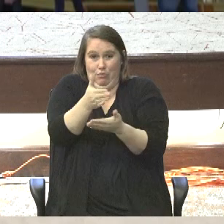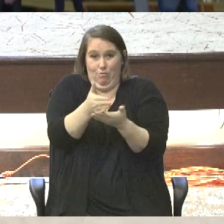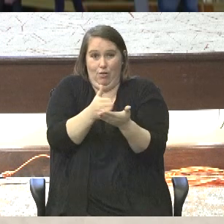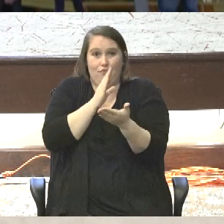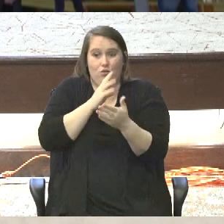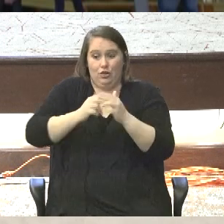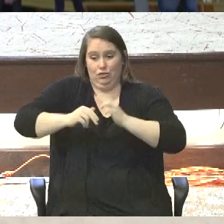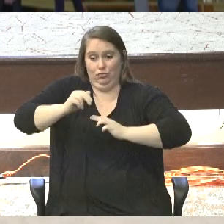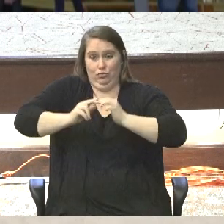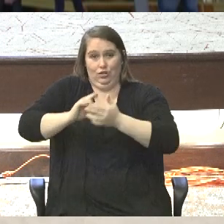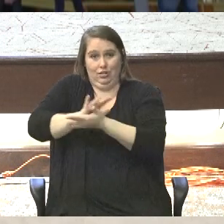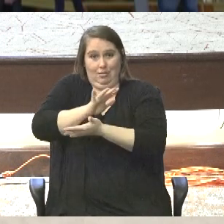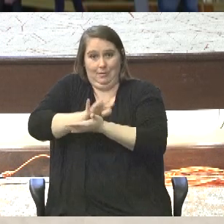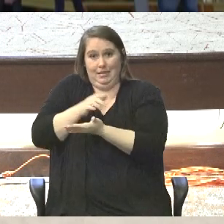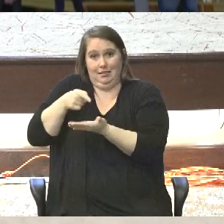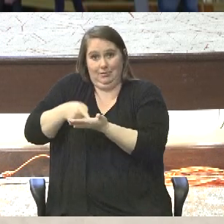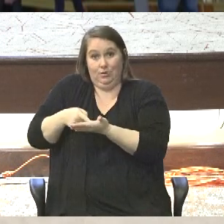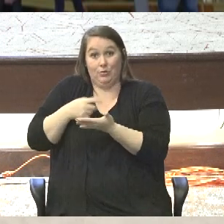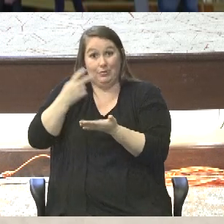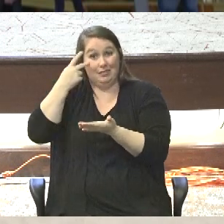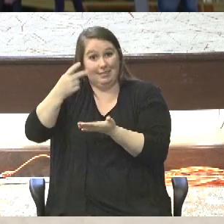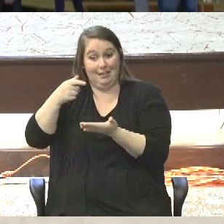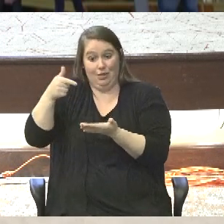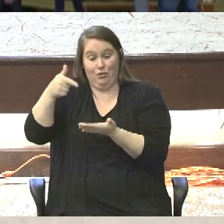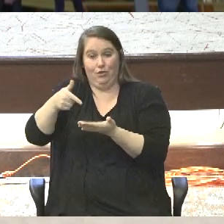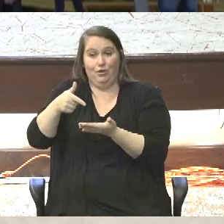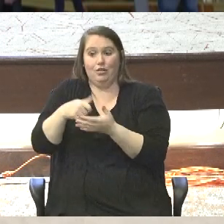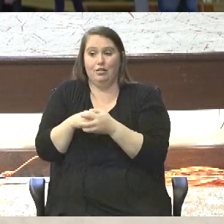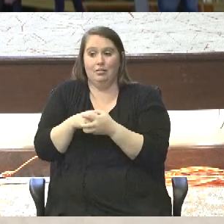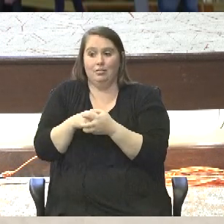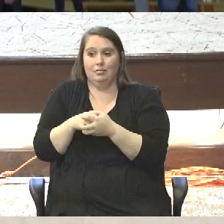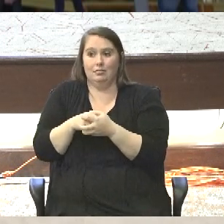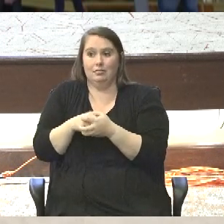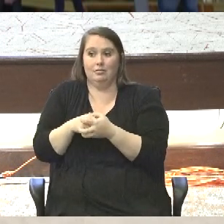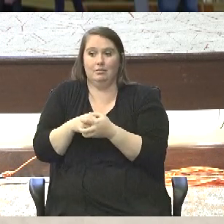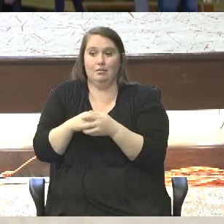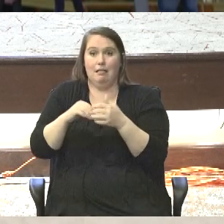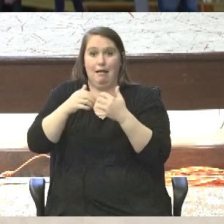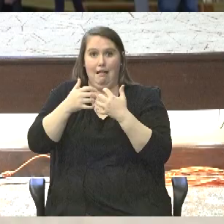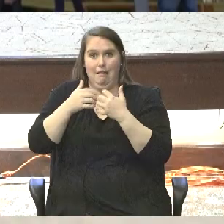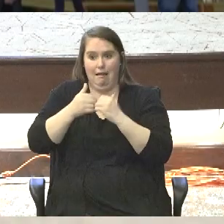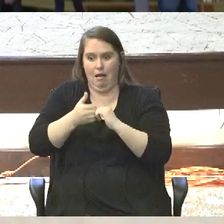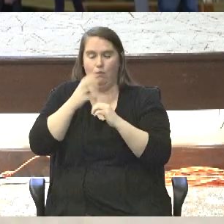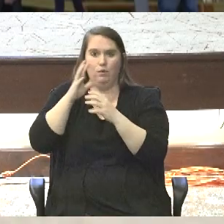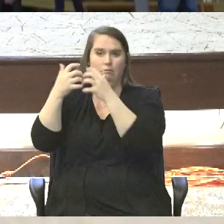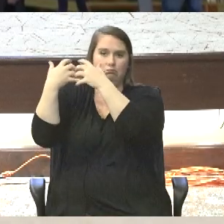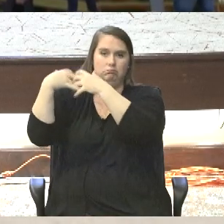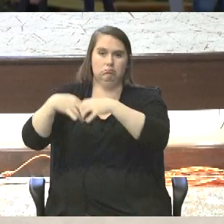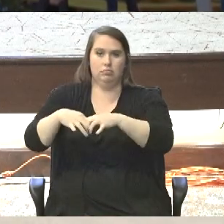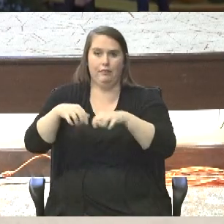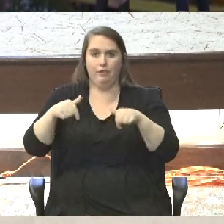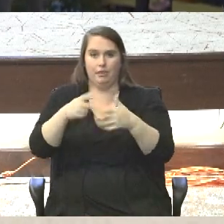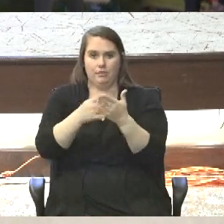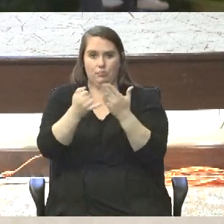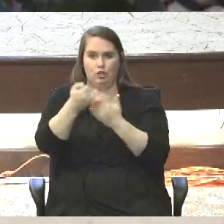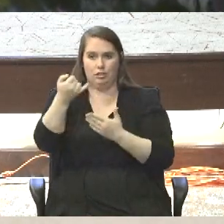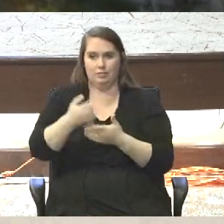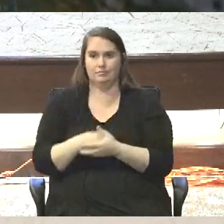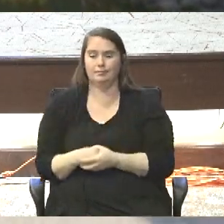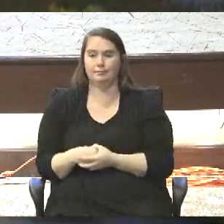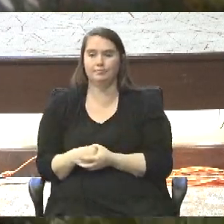documents. So of what you're seeing right here is the way we're lining up for this project to look. Jonathan,